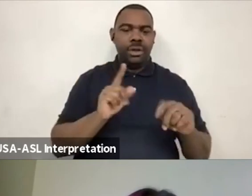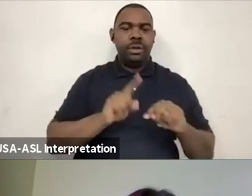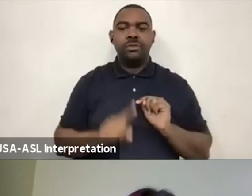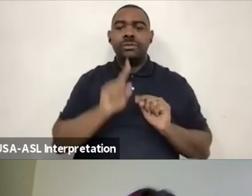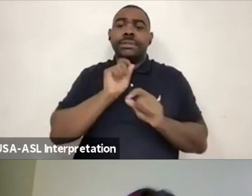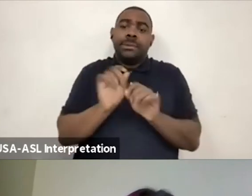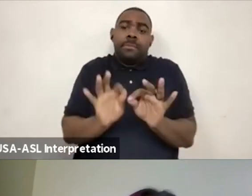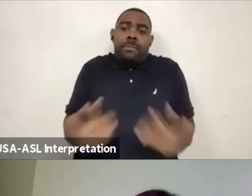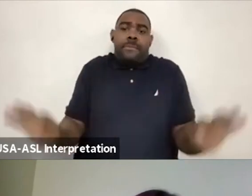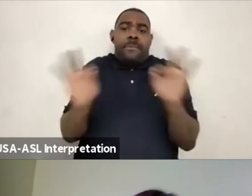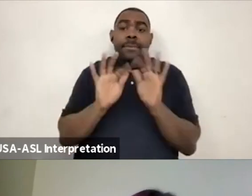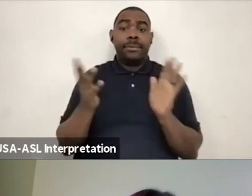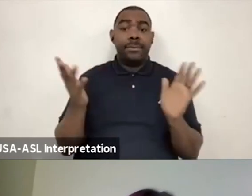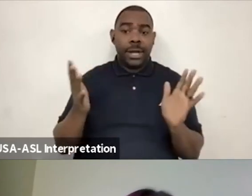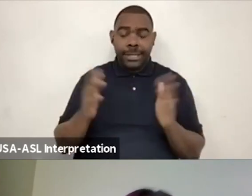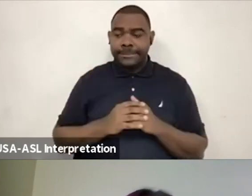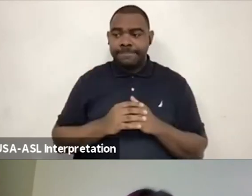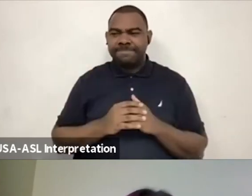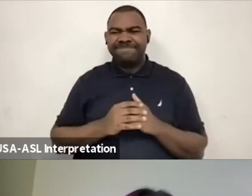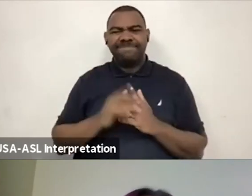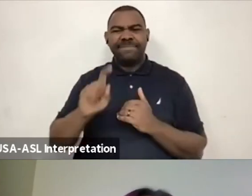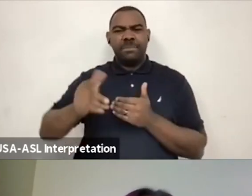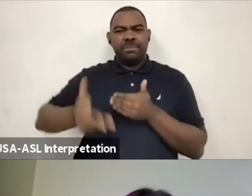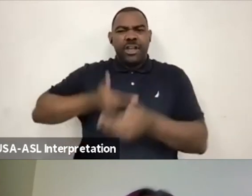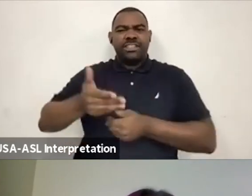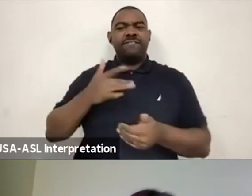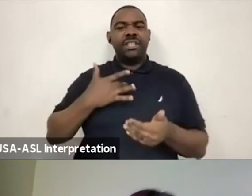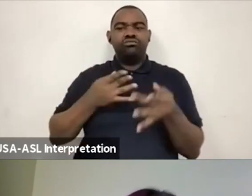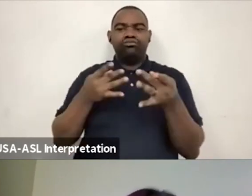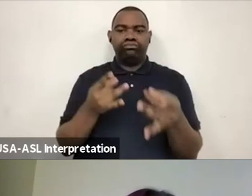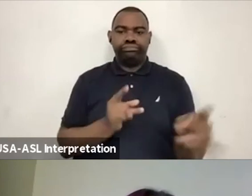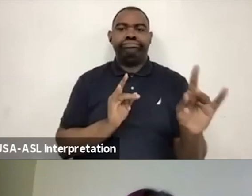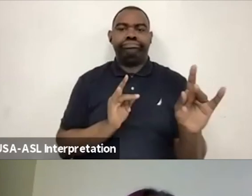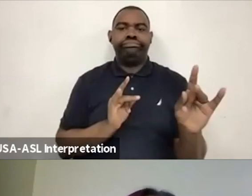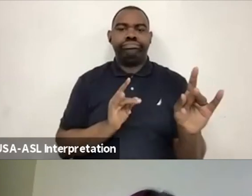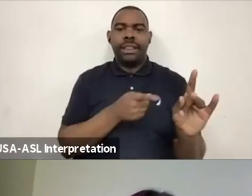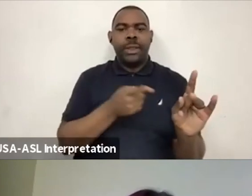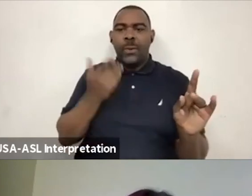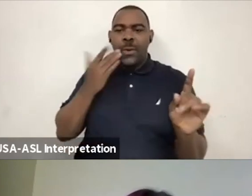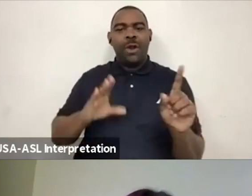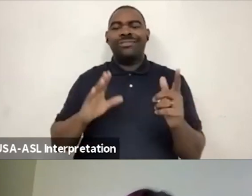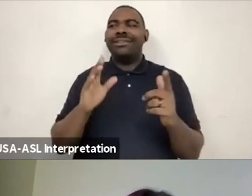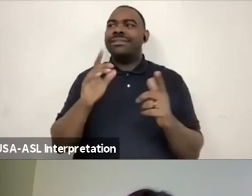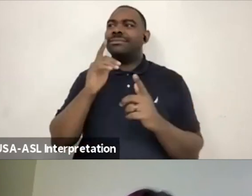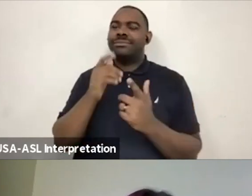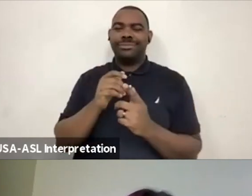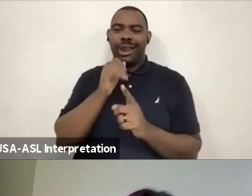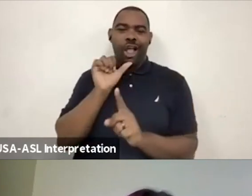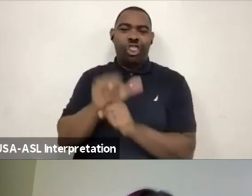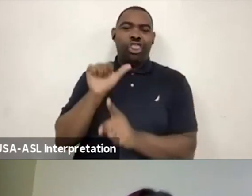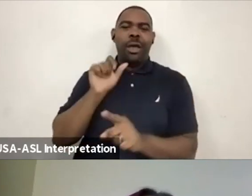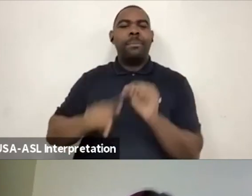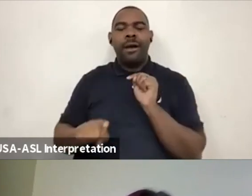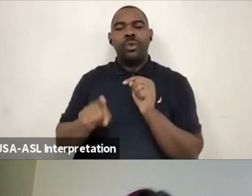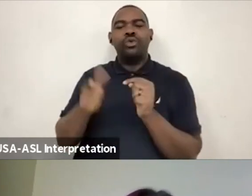that kind of process happens as seamlessly as possible. So, we don't make the member uncomfortable, and